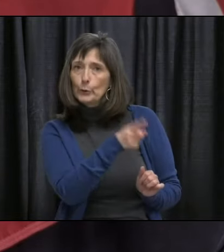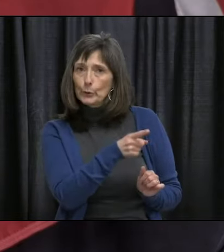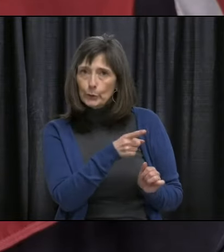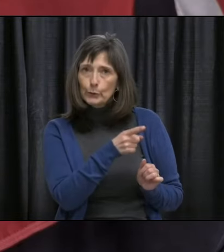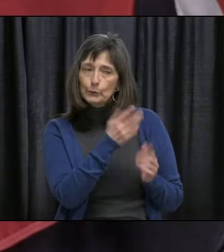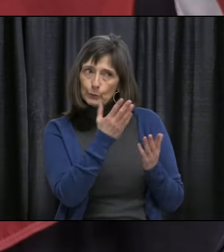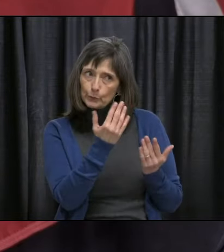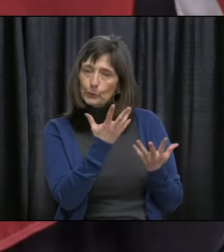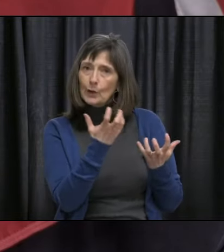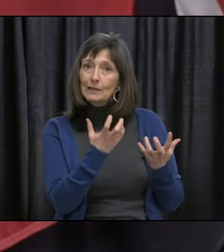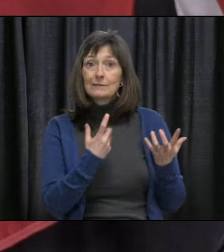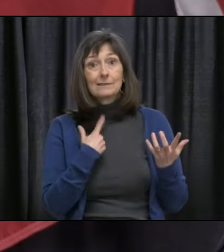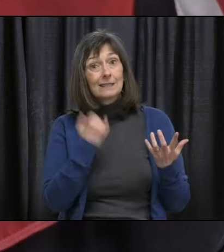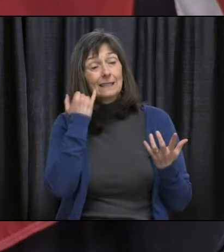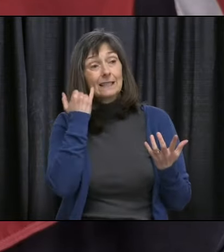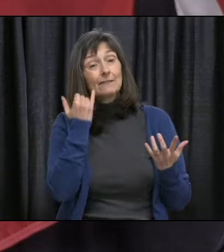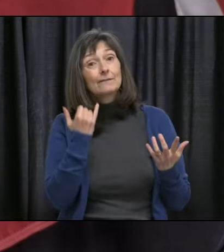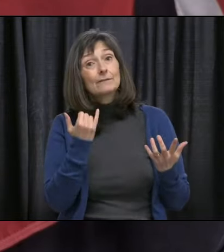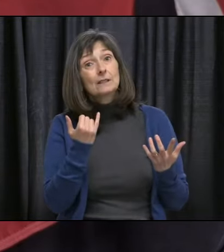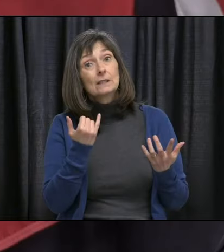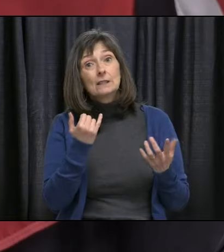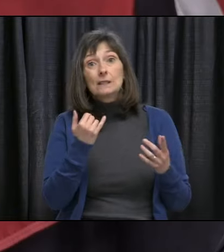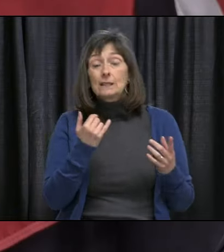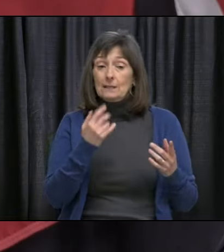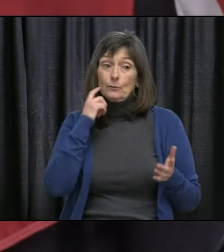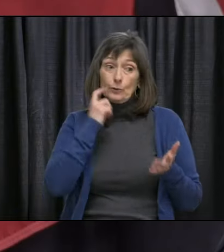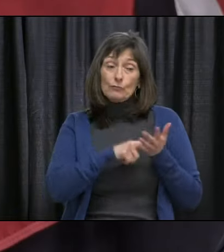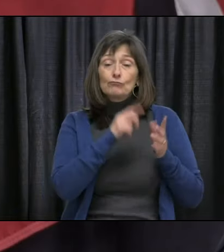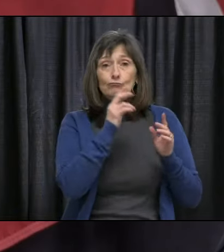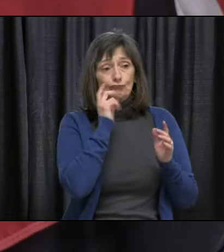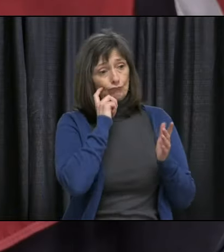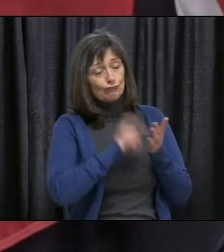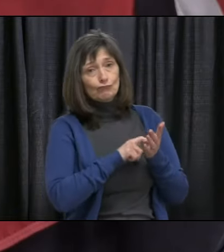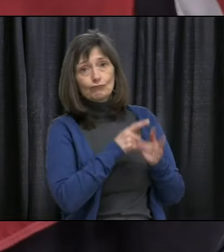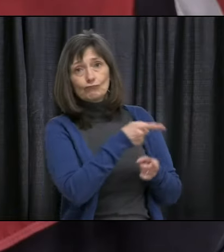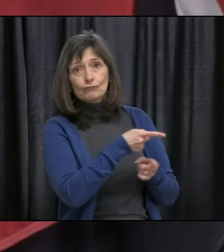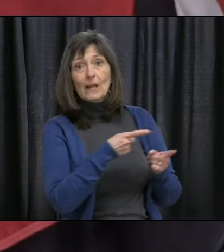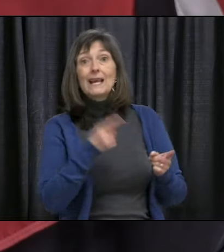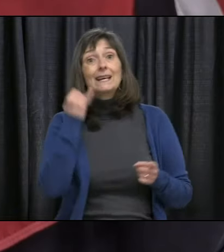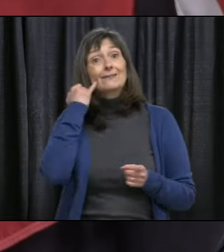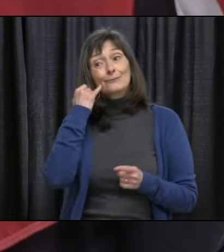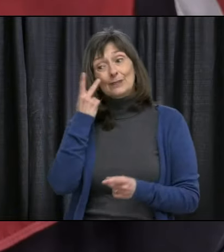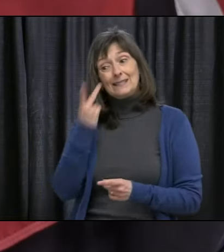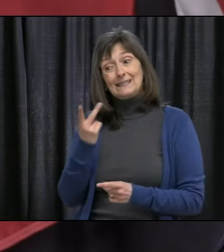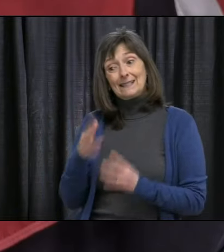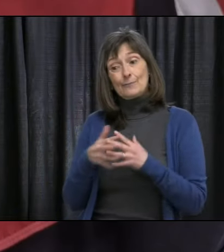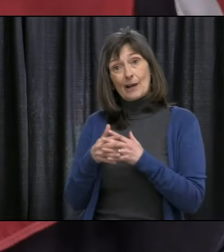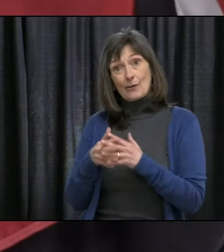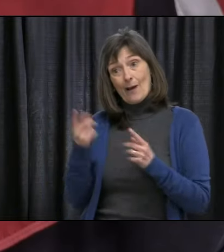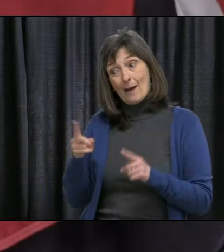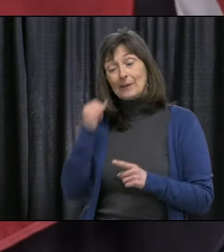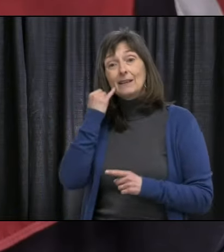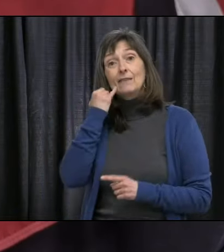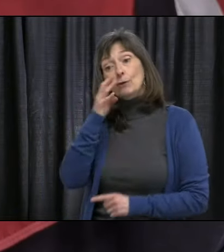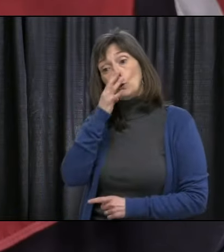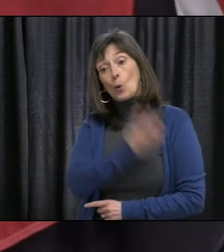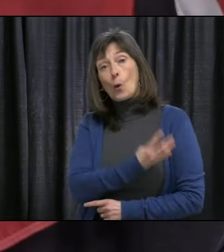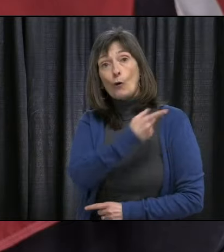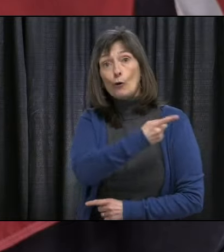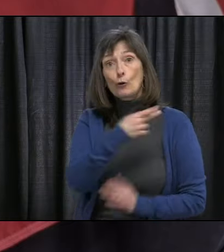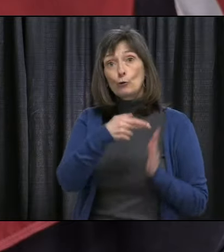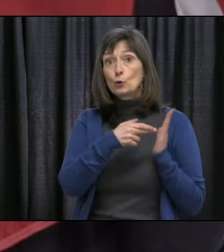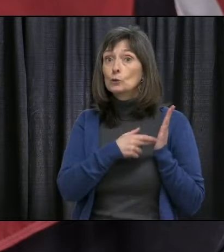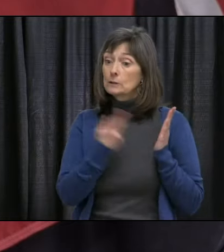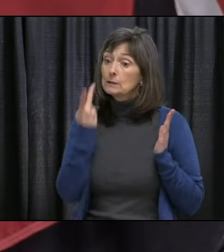than south of the border when we see what happens when politicians get involved on public health orders. That is not something that we're prepared to do. But what we